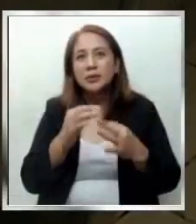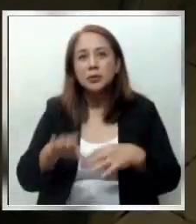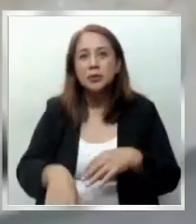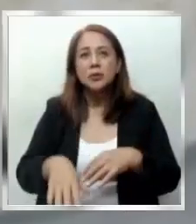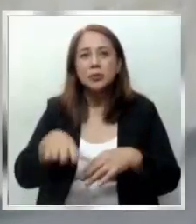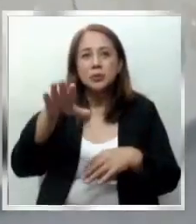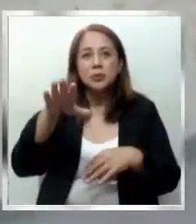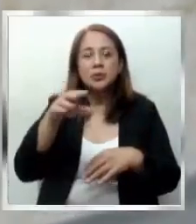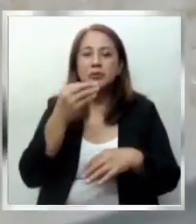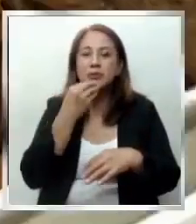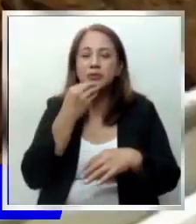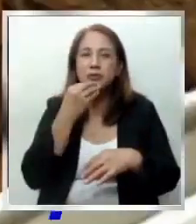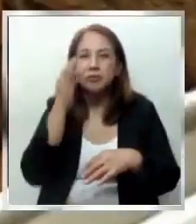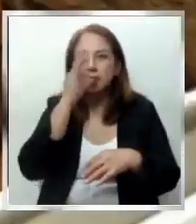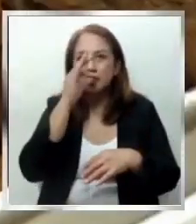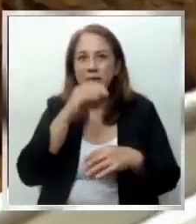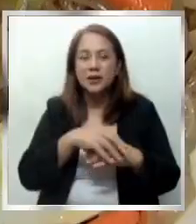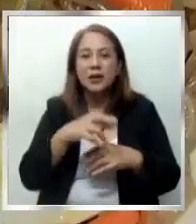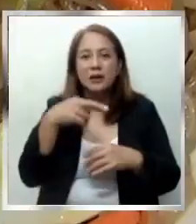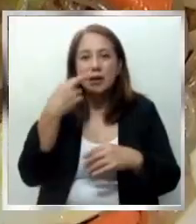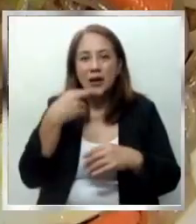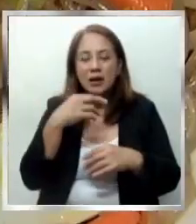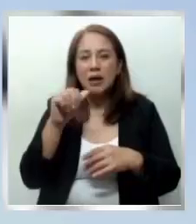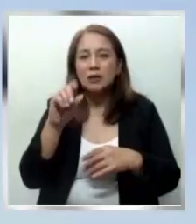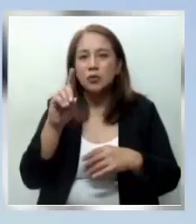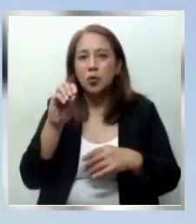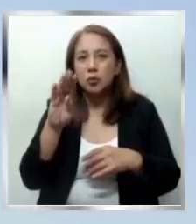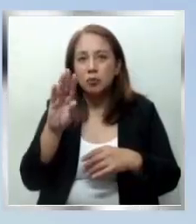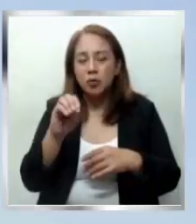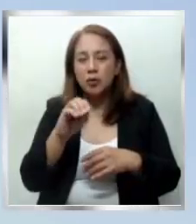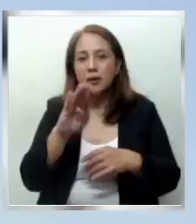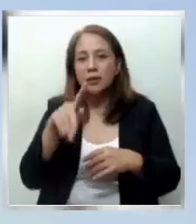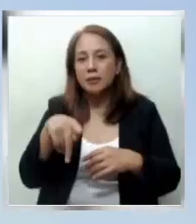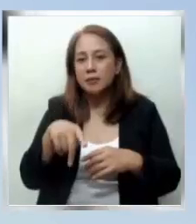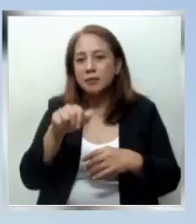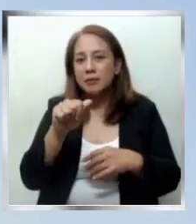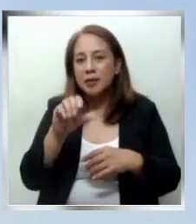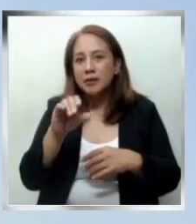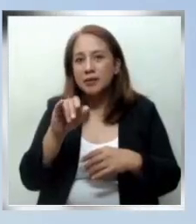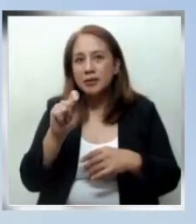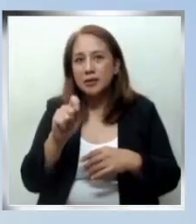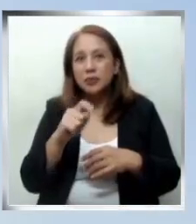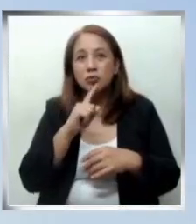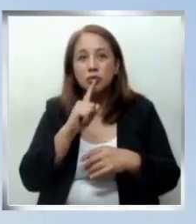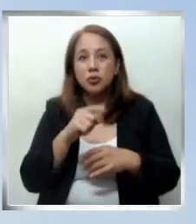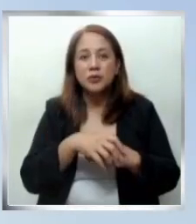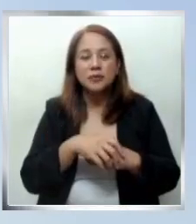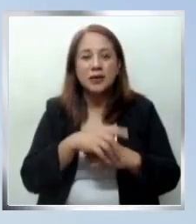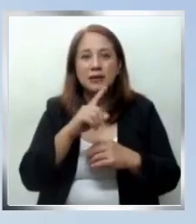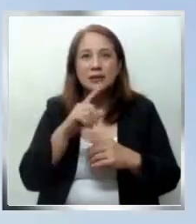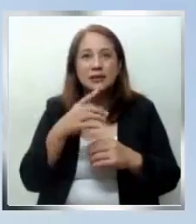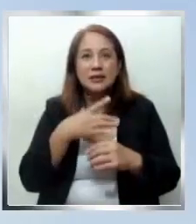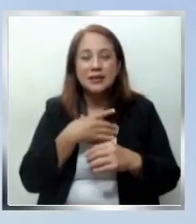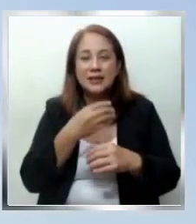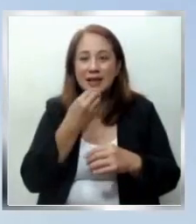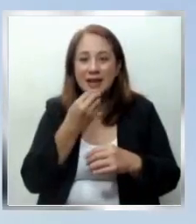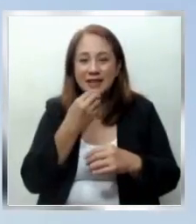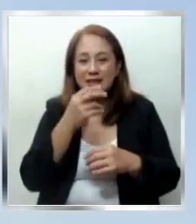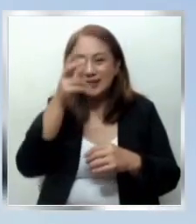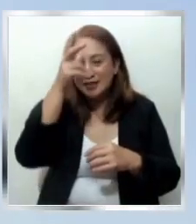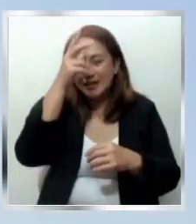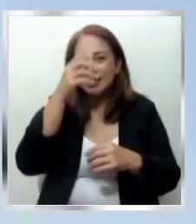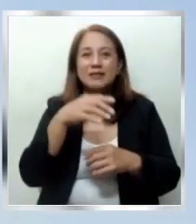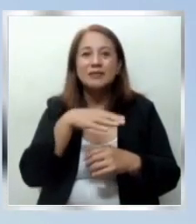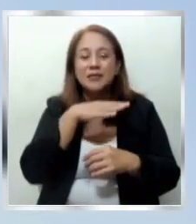pagkaing Pinoy tulad ng rice, adobo at pansit. Katunayan, hindi raw niya pinalampas ang pagkain ng chicken adobo sa